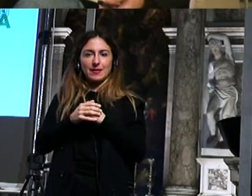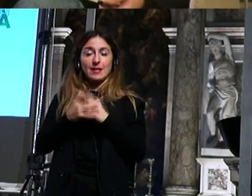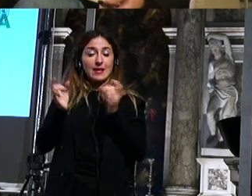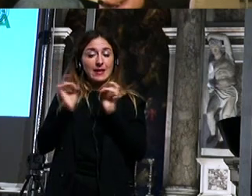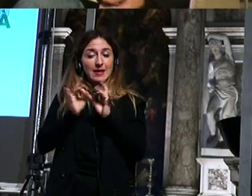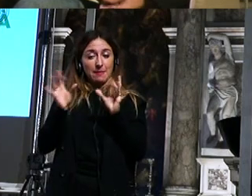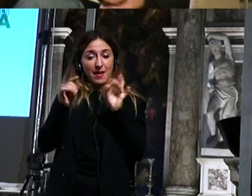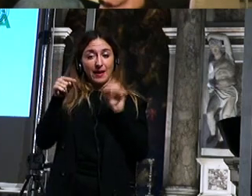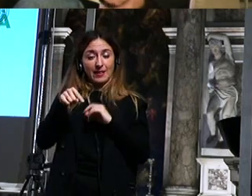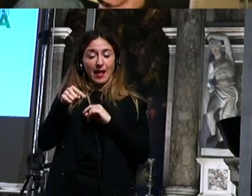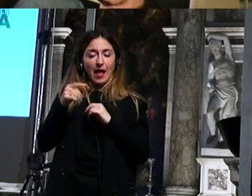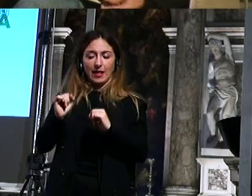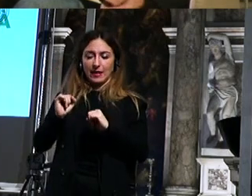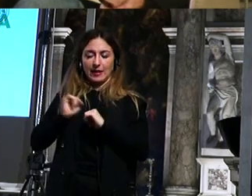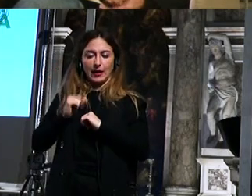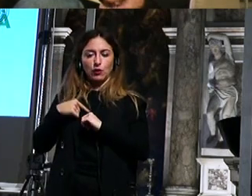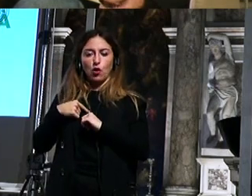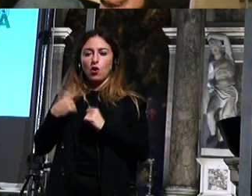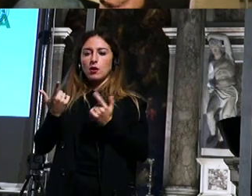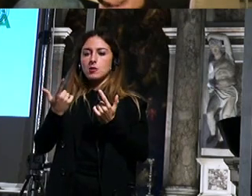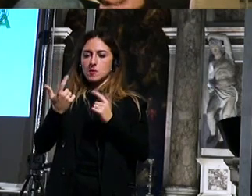it,